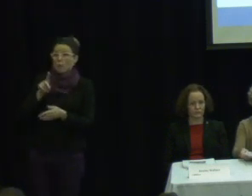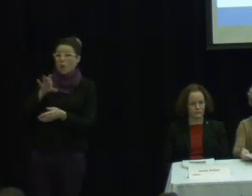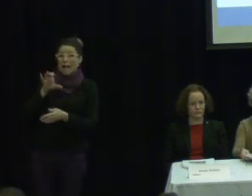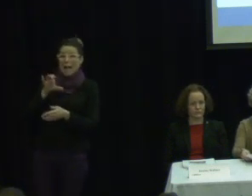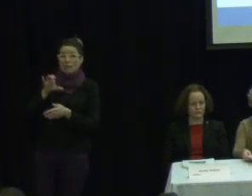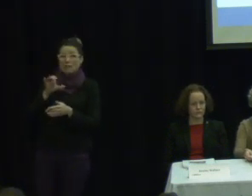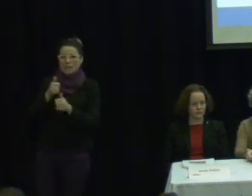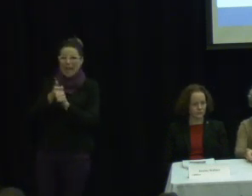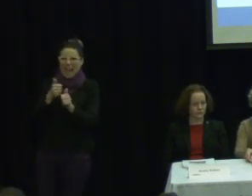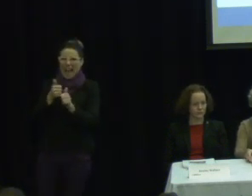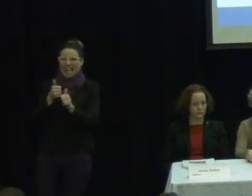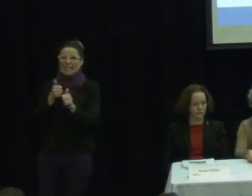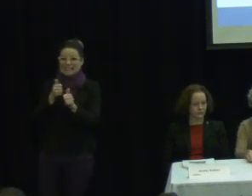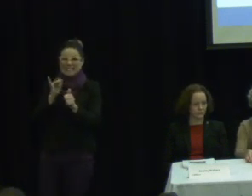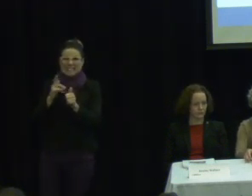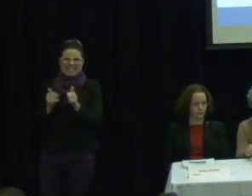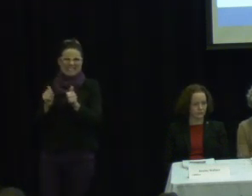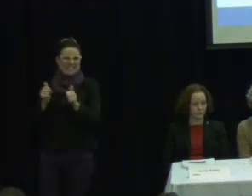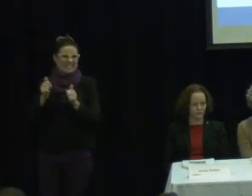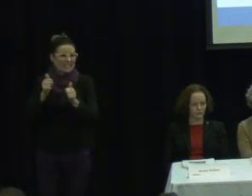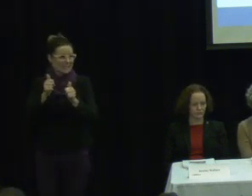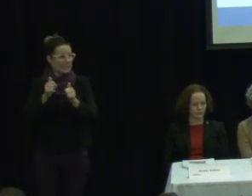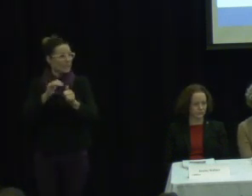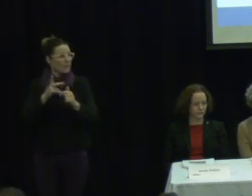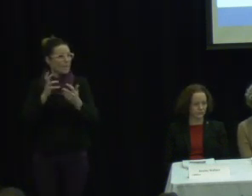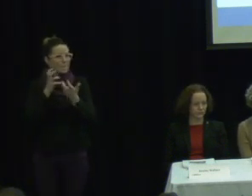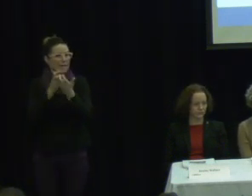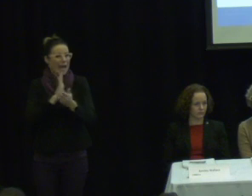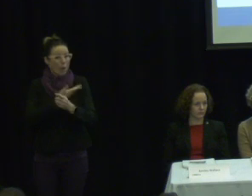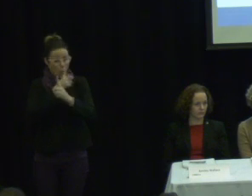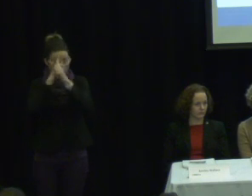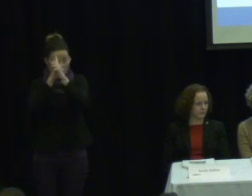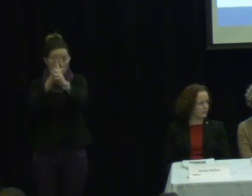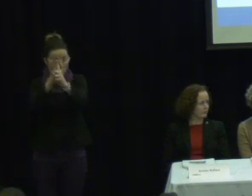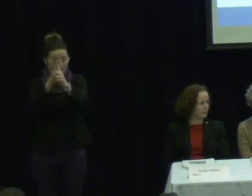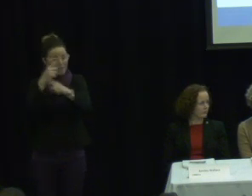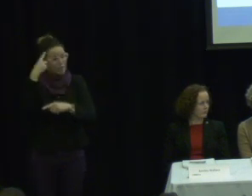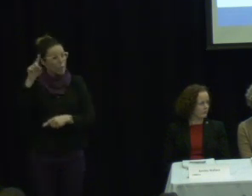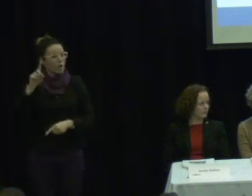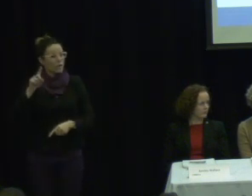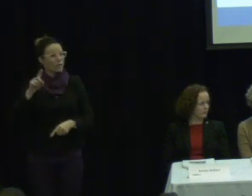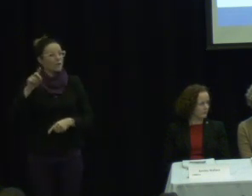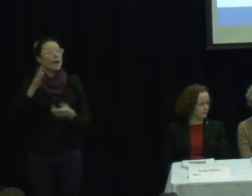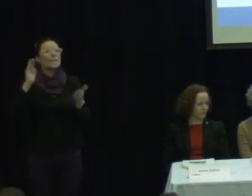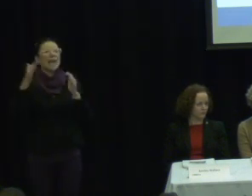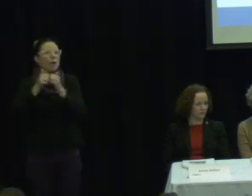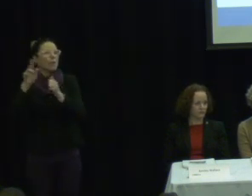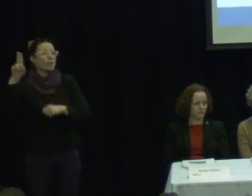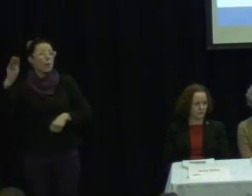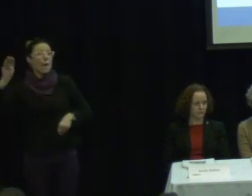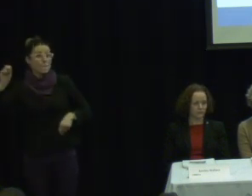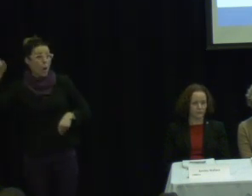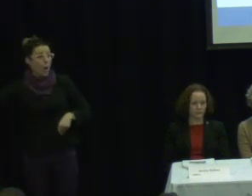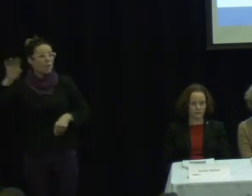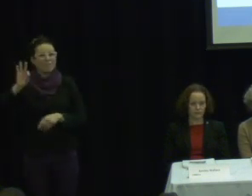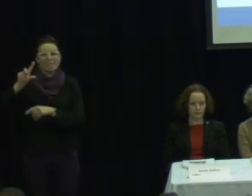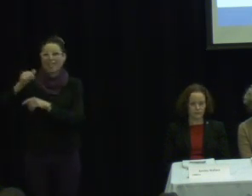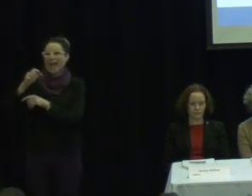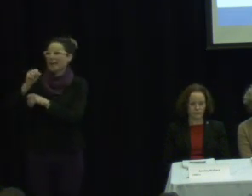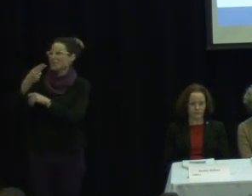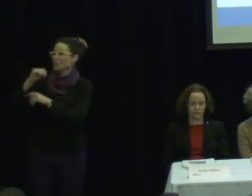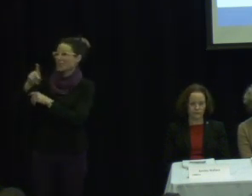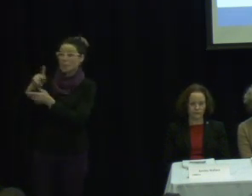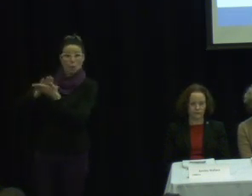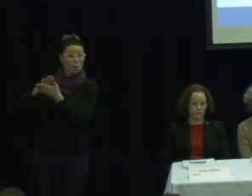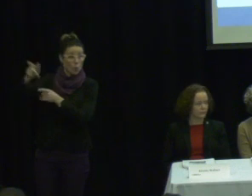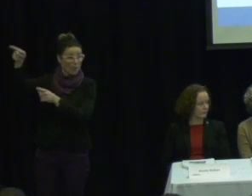you're going to see this growing. So what that means is we're likely to have about the same number of students that the flagship has, and that puts us, and being